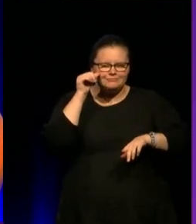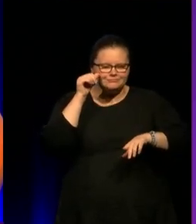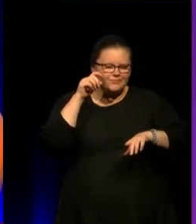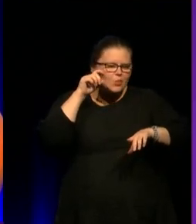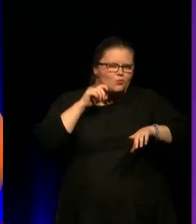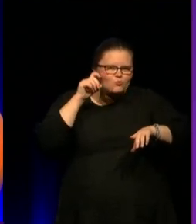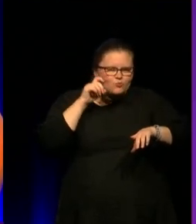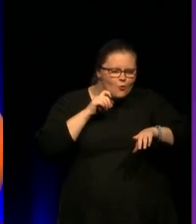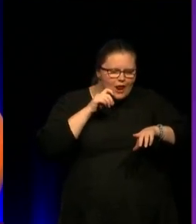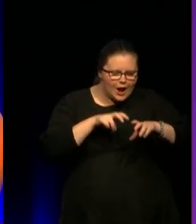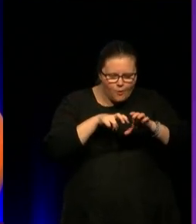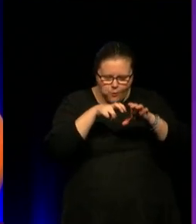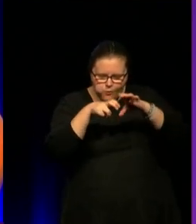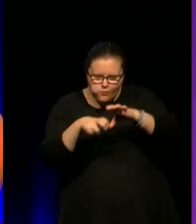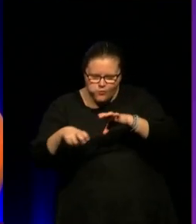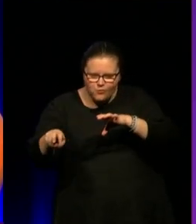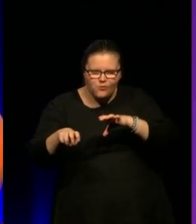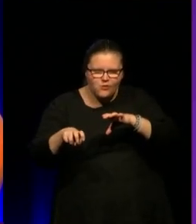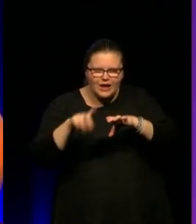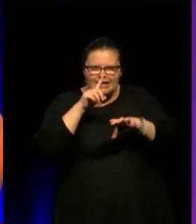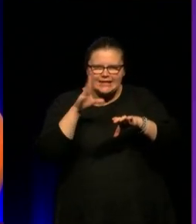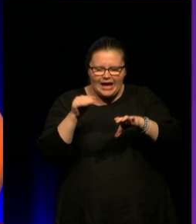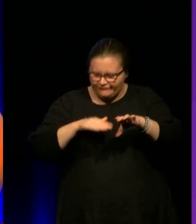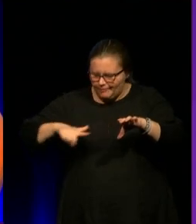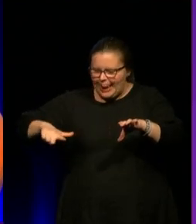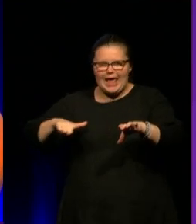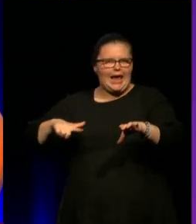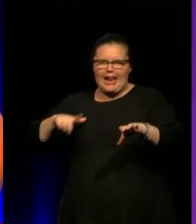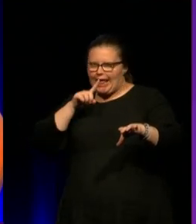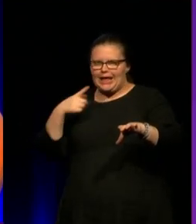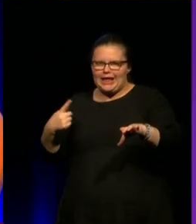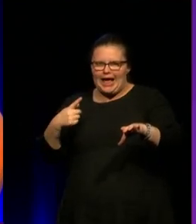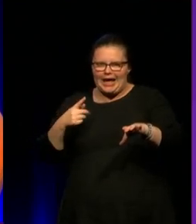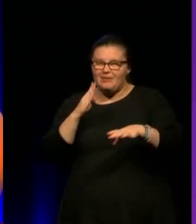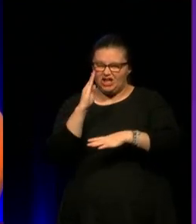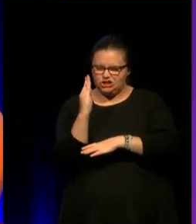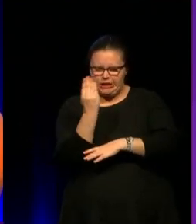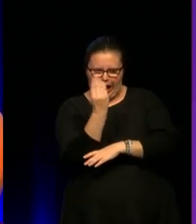if you don't try, you definitely won't get there. Unfortunately, there are sharks in the water. So